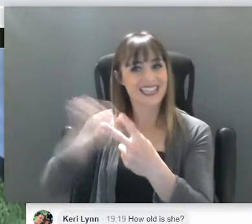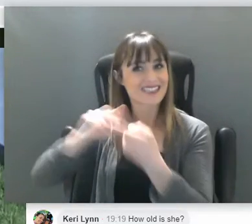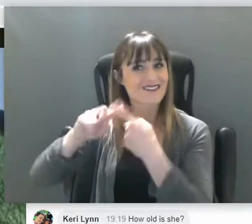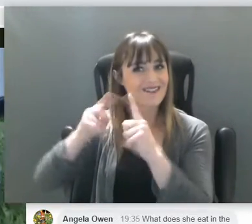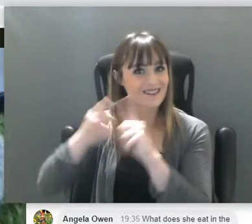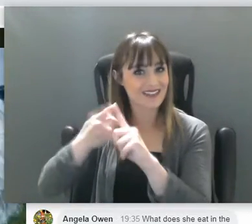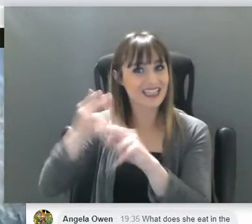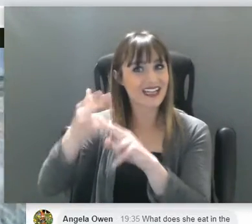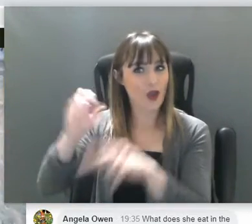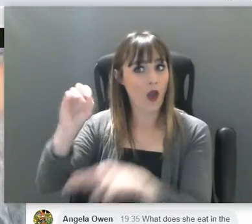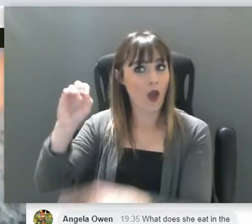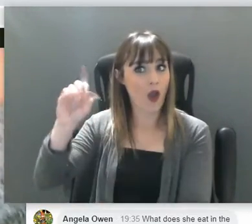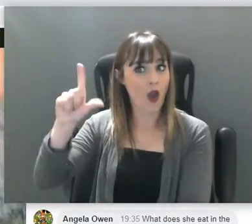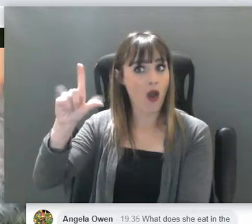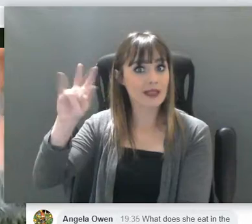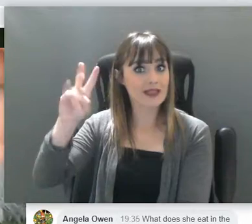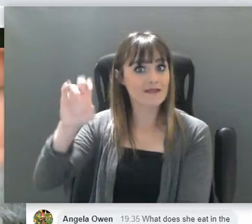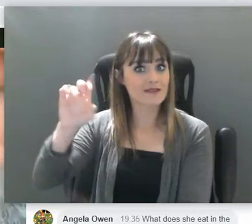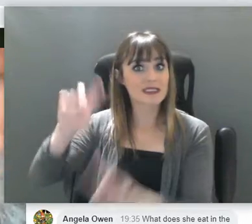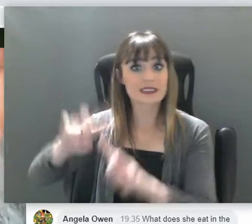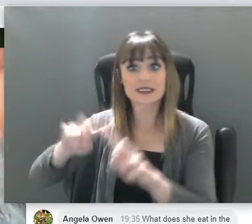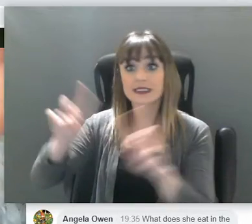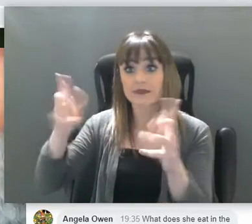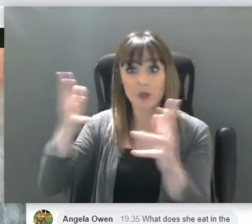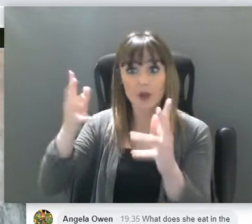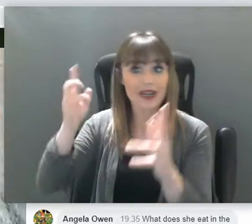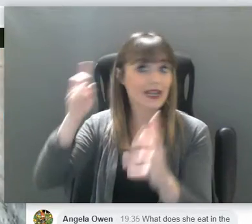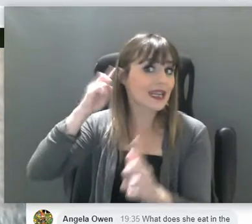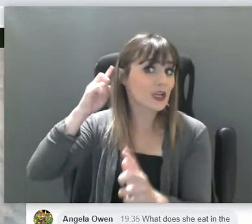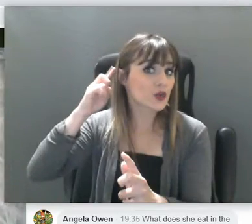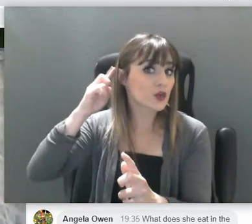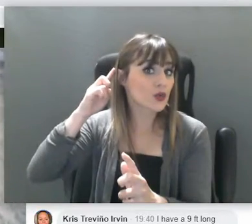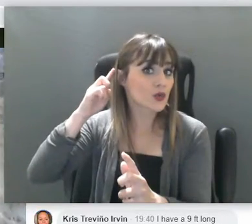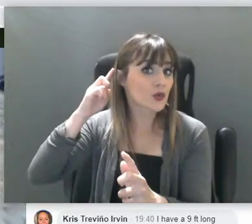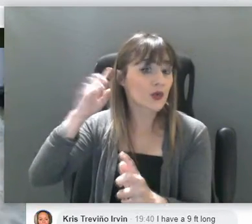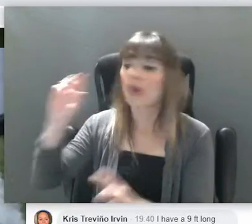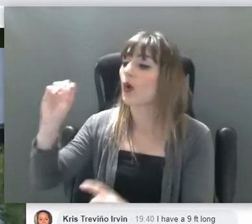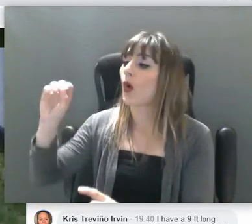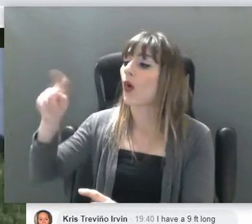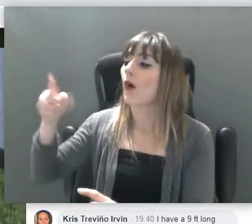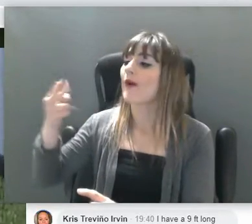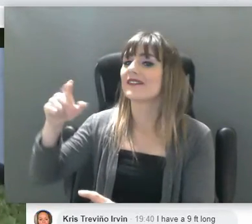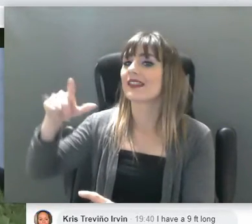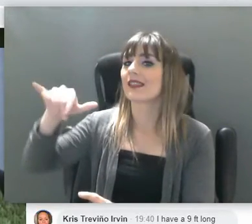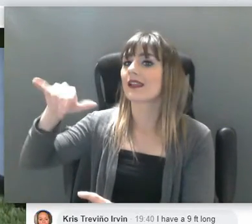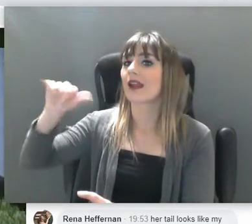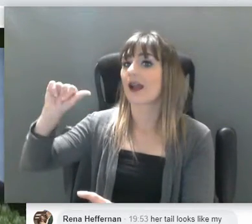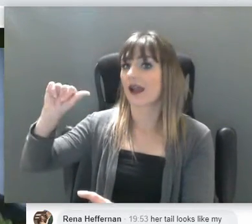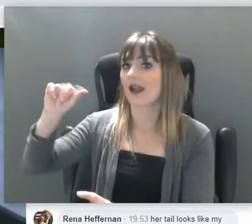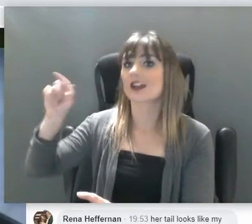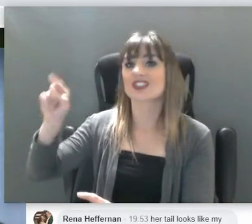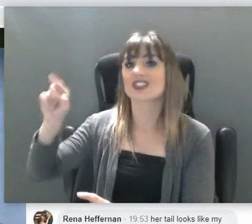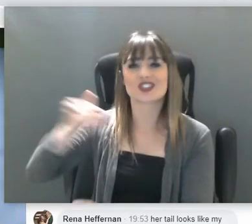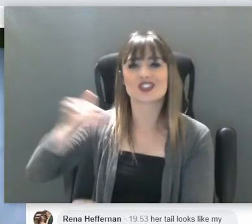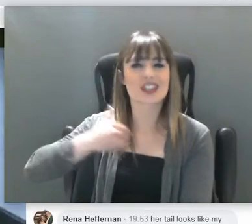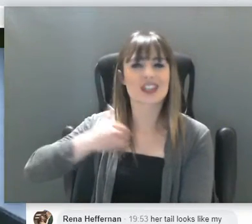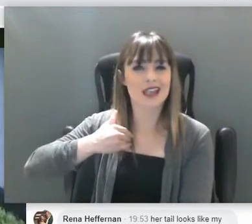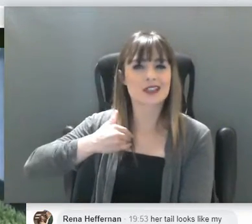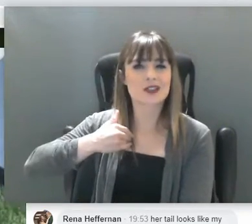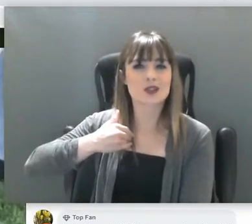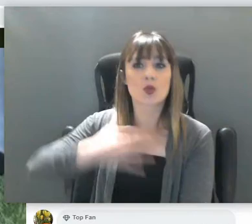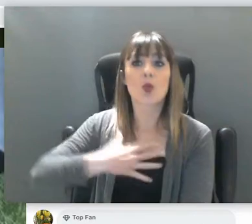The difference is on their little ears. So Ophelia's got little white spots on her ears, but Olive's, her little ears are black, and